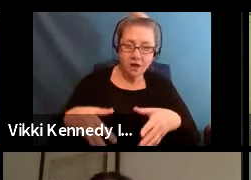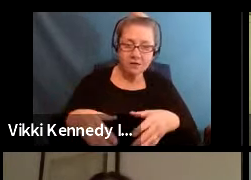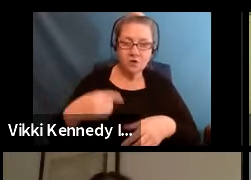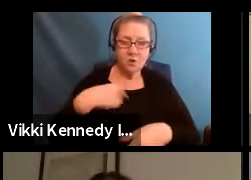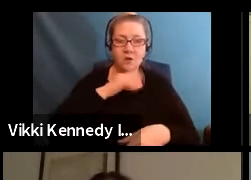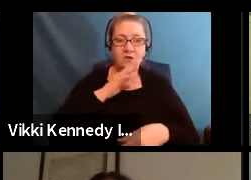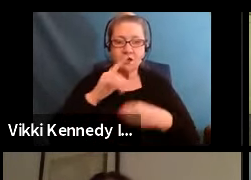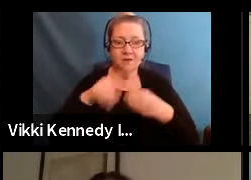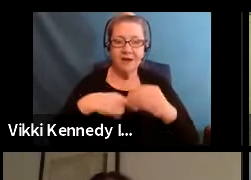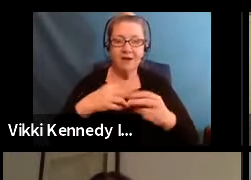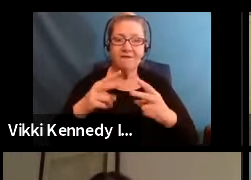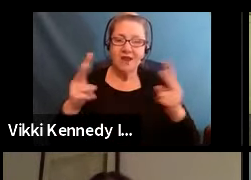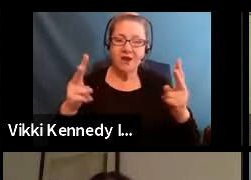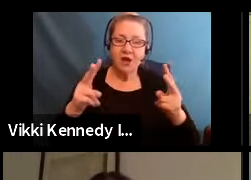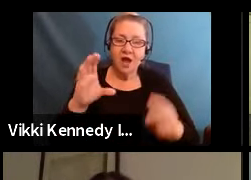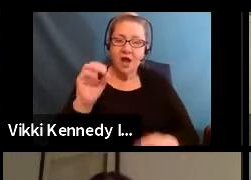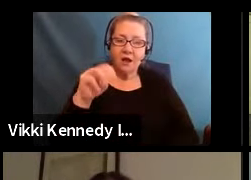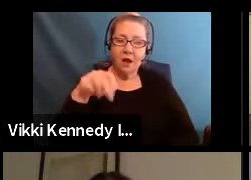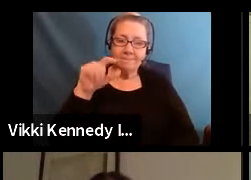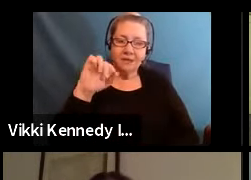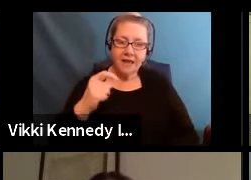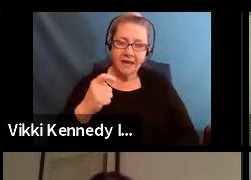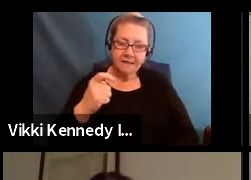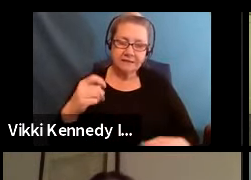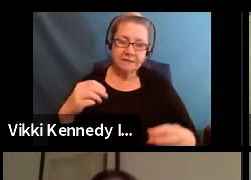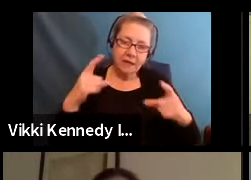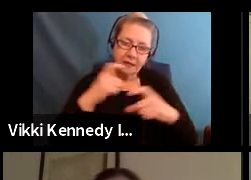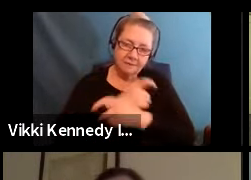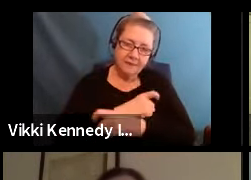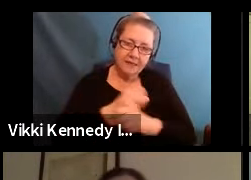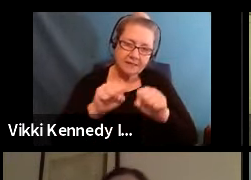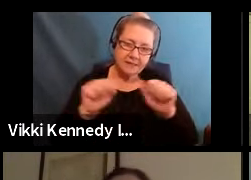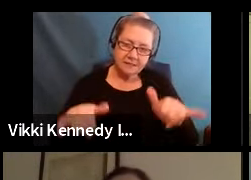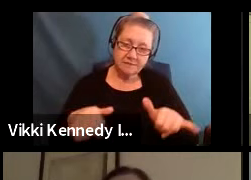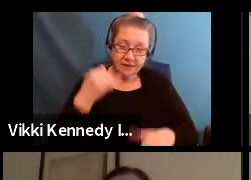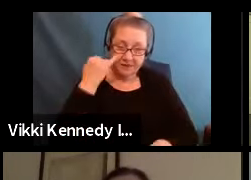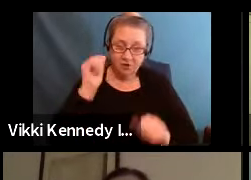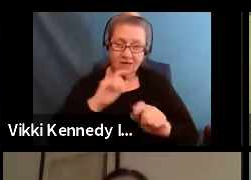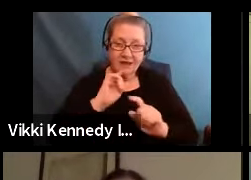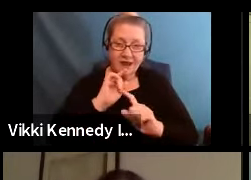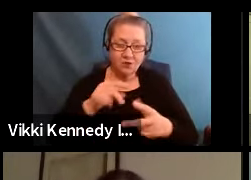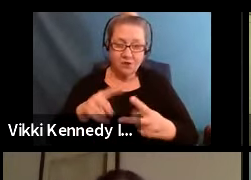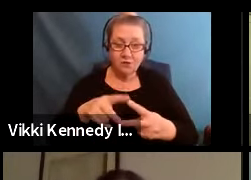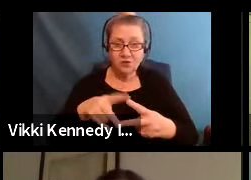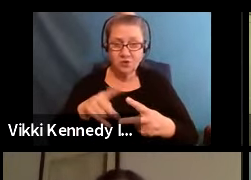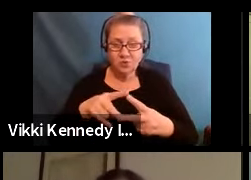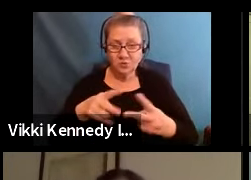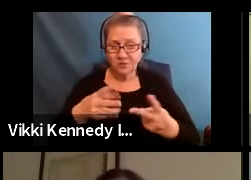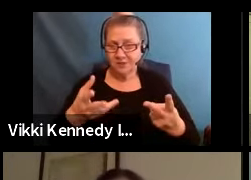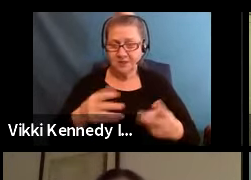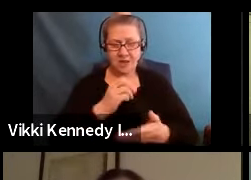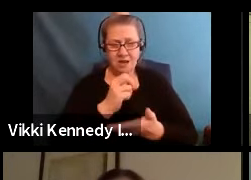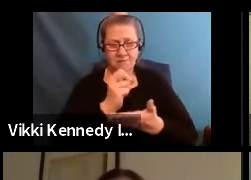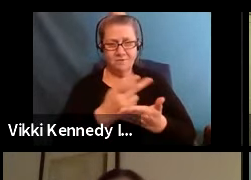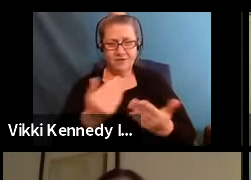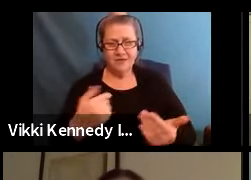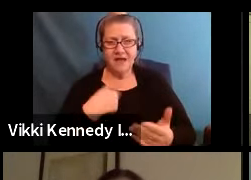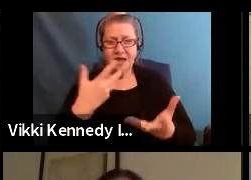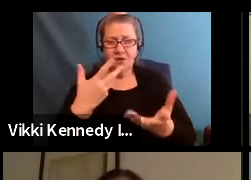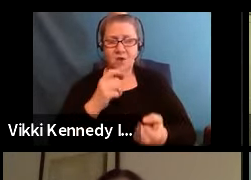complex system. So if anybody can respond to those two sort of areas, because in approving this, I just want to